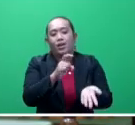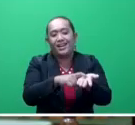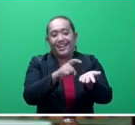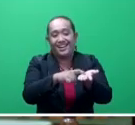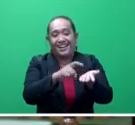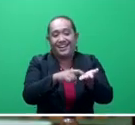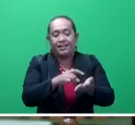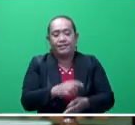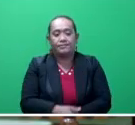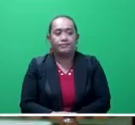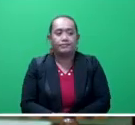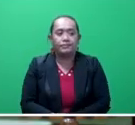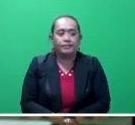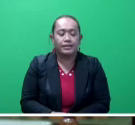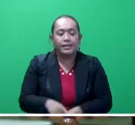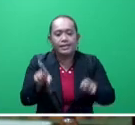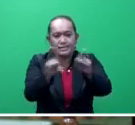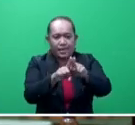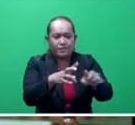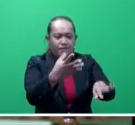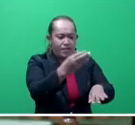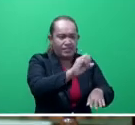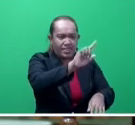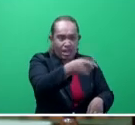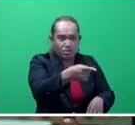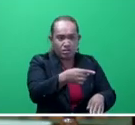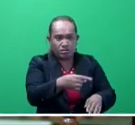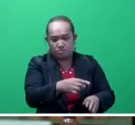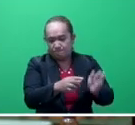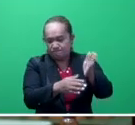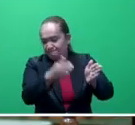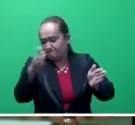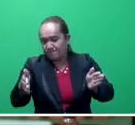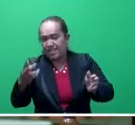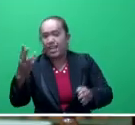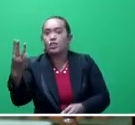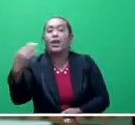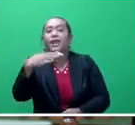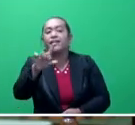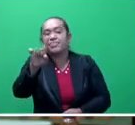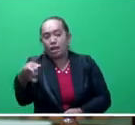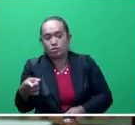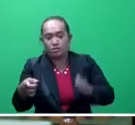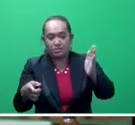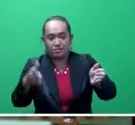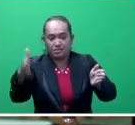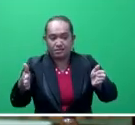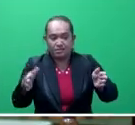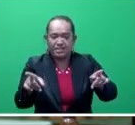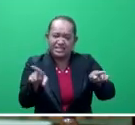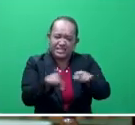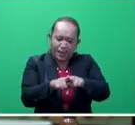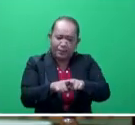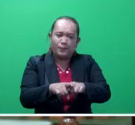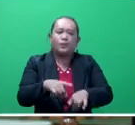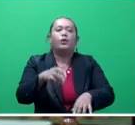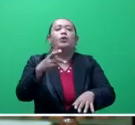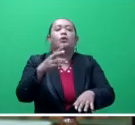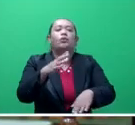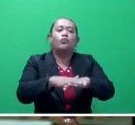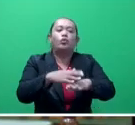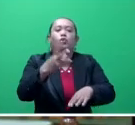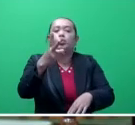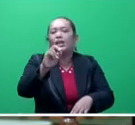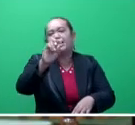of $50,000 to $300,000 will be eligible for maximum loan of funding of $20,000, while